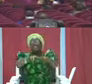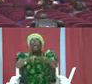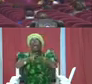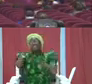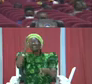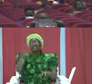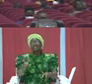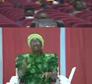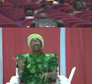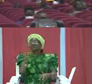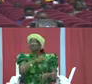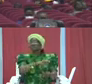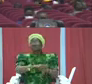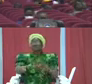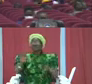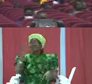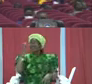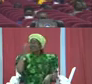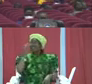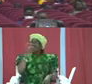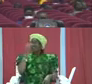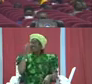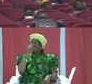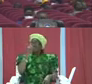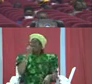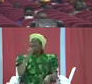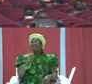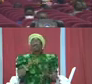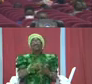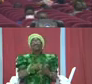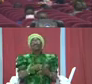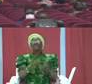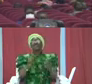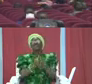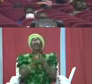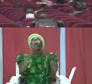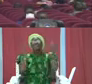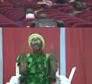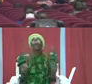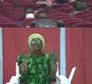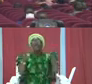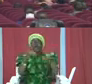You don't eat it with sin in your life.